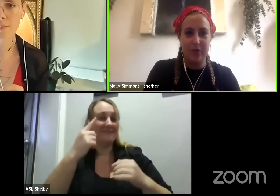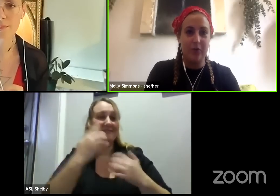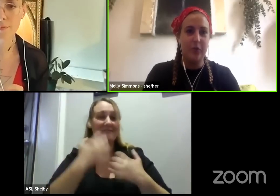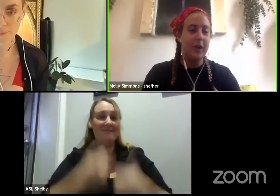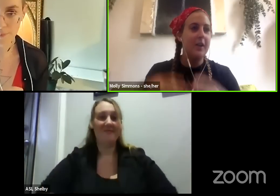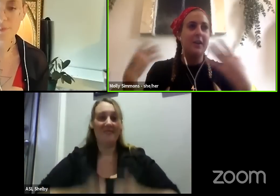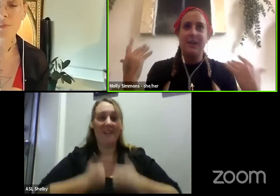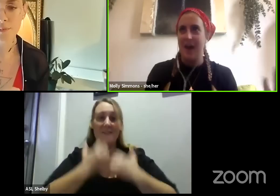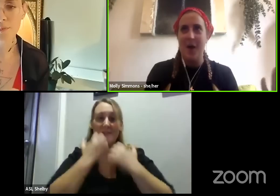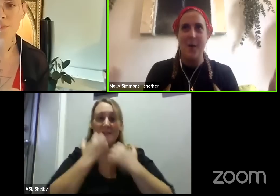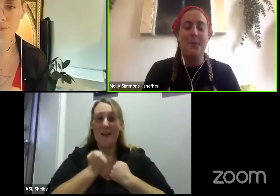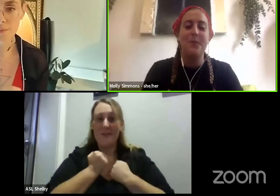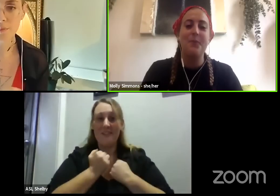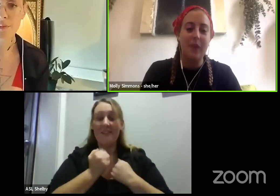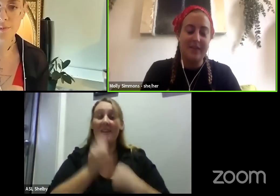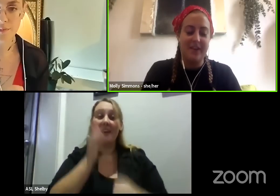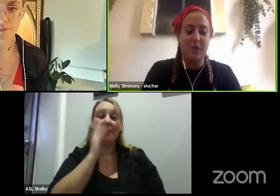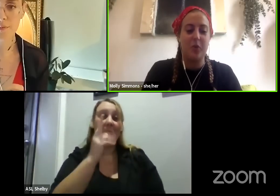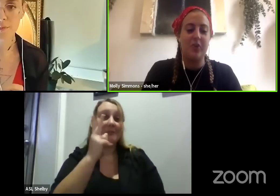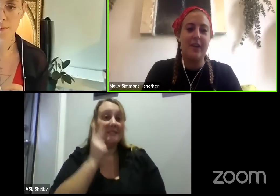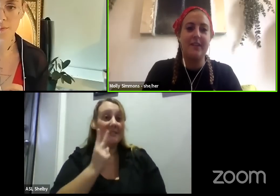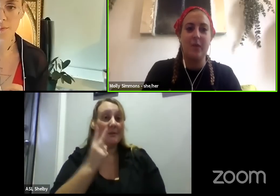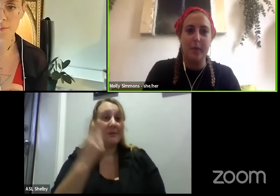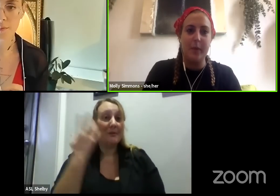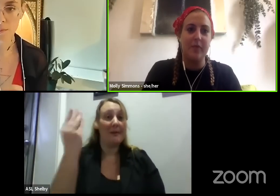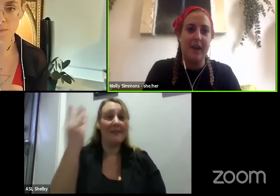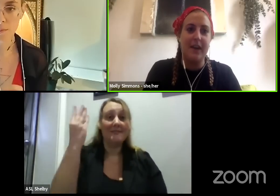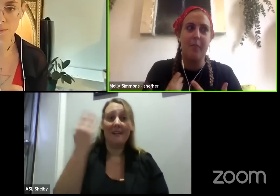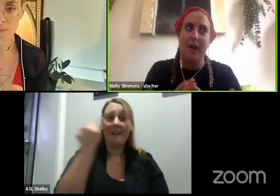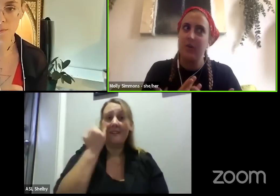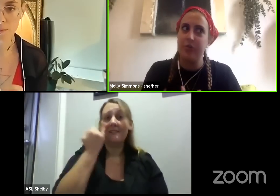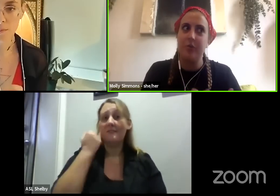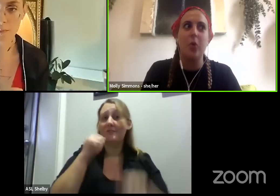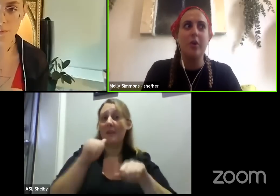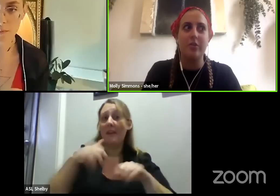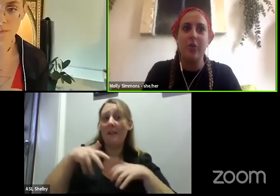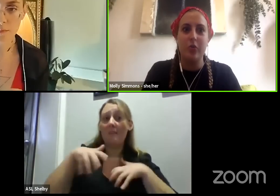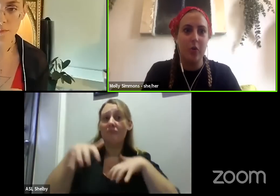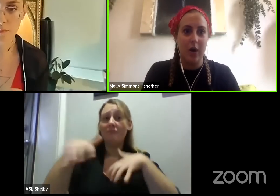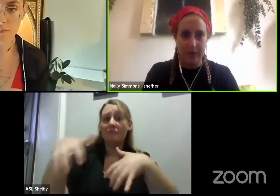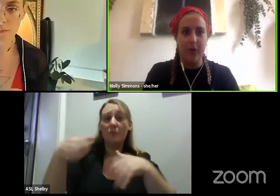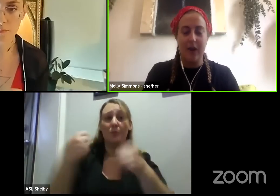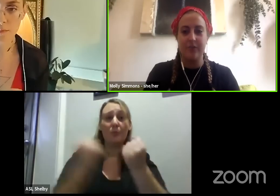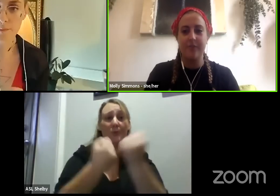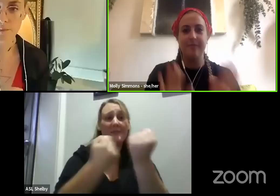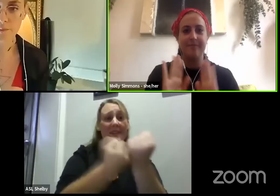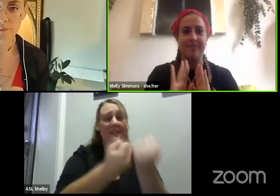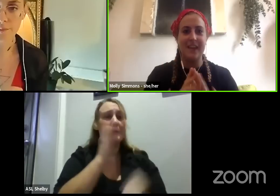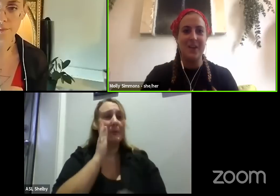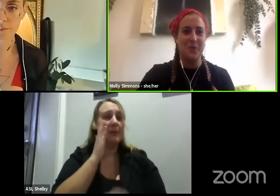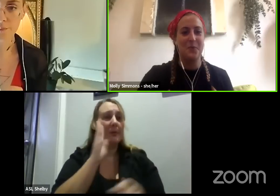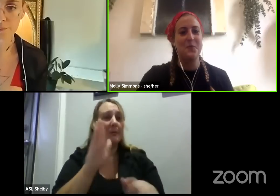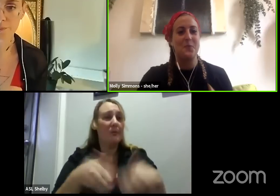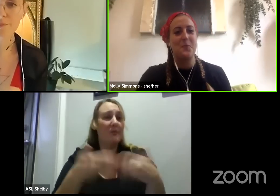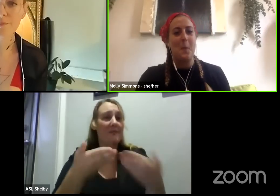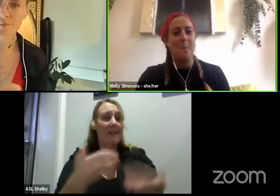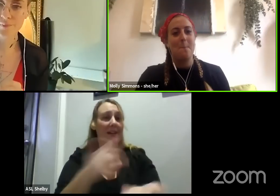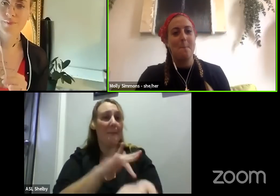able to attend a protest, and we'll be providing medical support to those who are on the ground. Thank